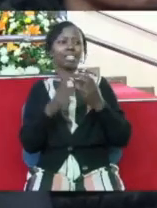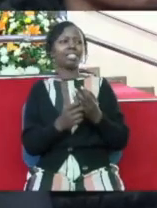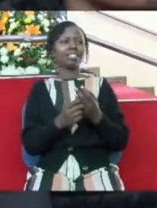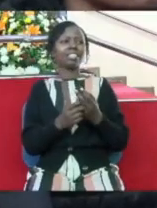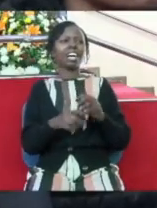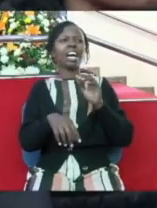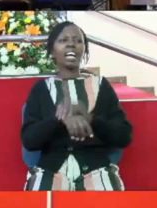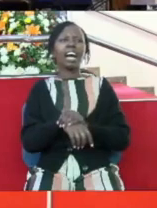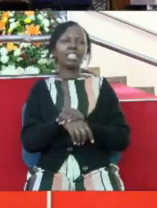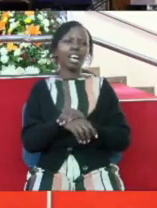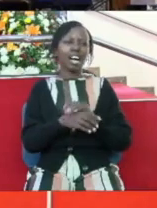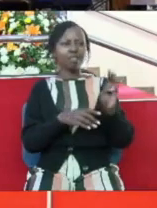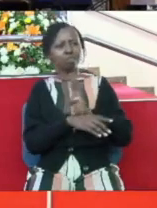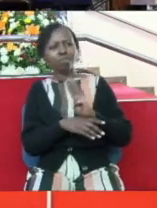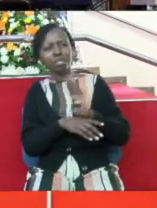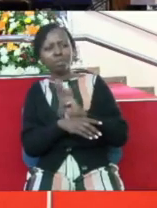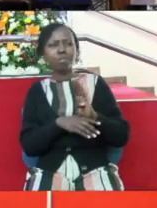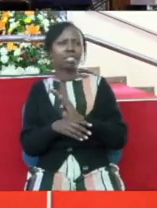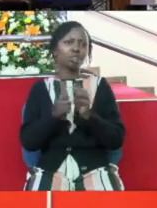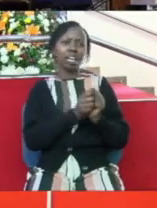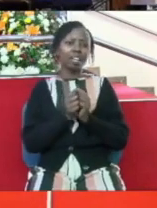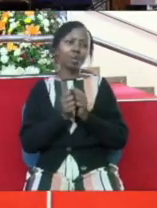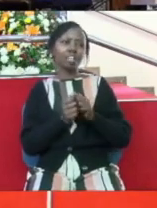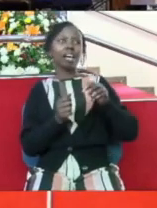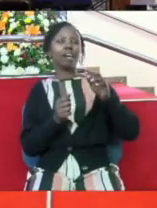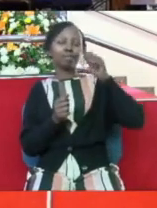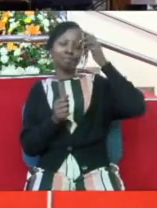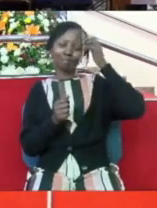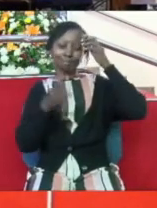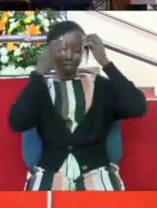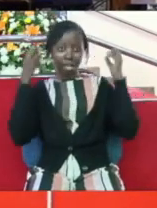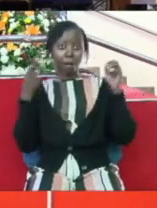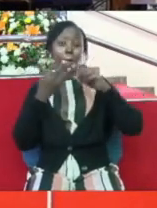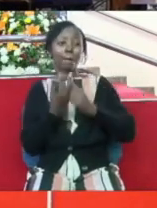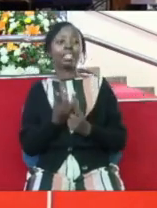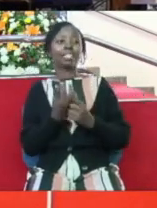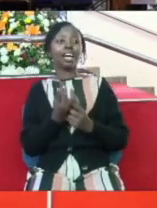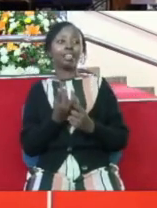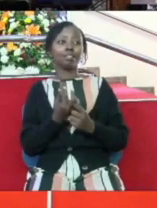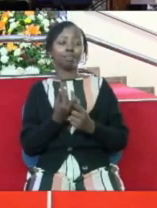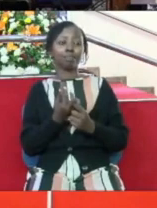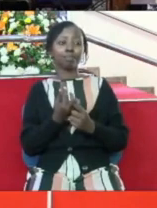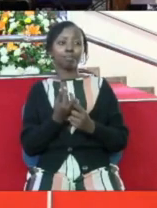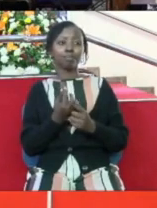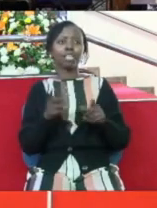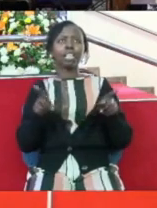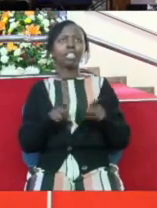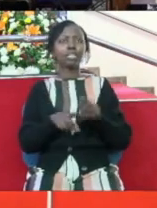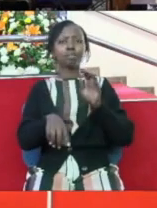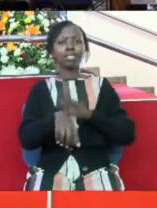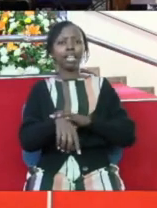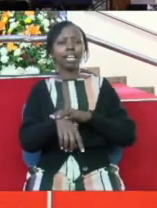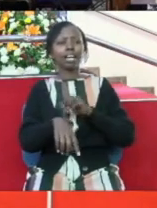our love for God starts fading away. Lakini wakati tunaoleka na kuoa tunaanza kuwa na mambo mengi, tunaacha kuhusiana wetu na Mungu. When we get children, we